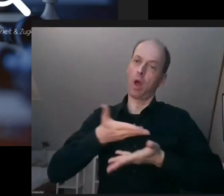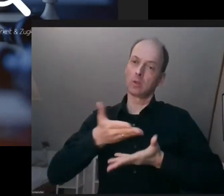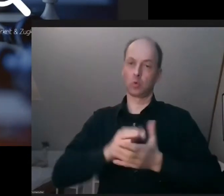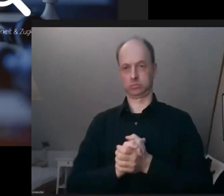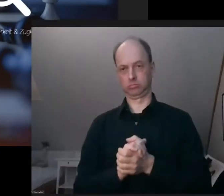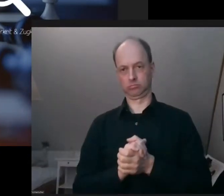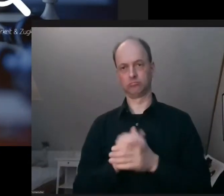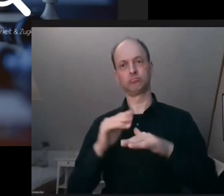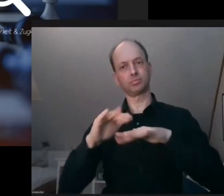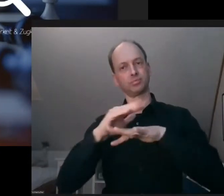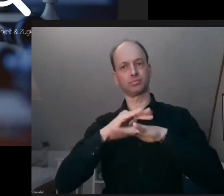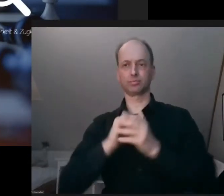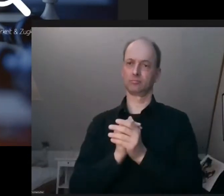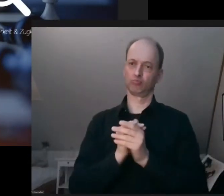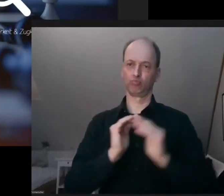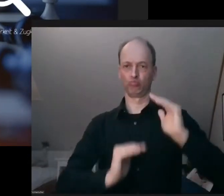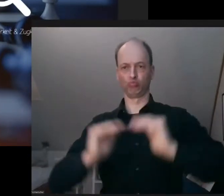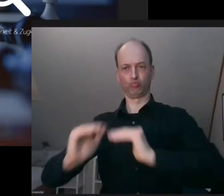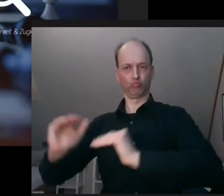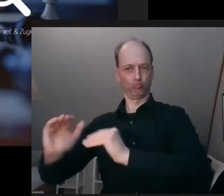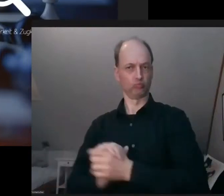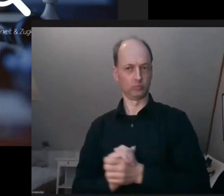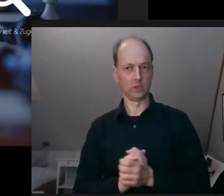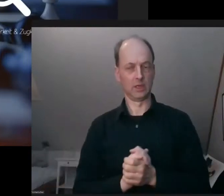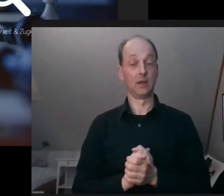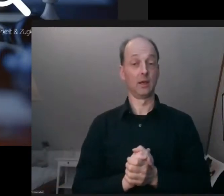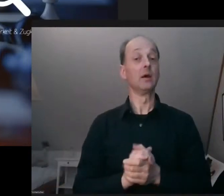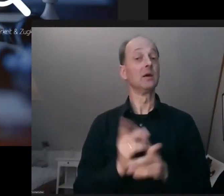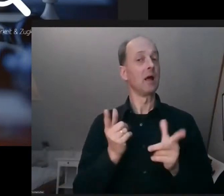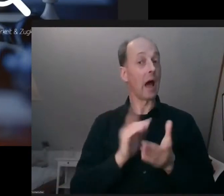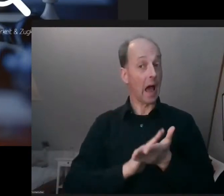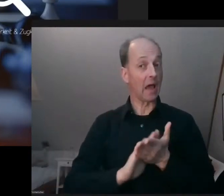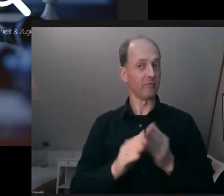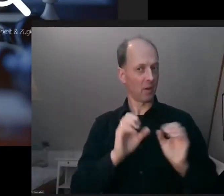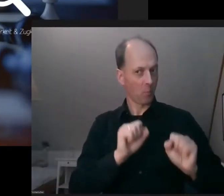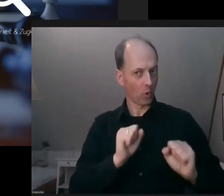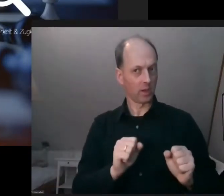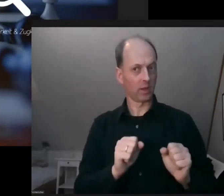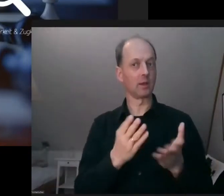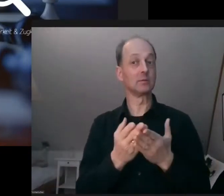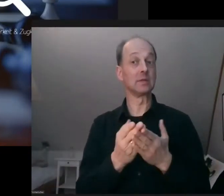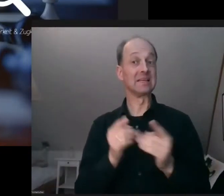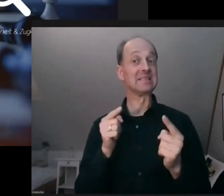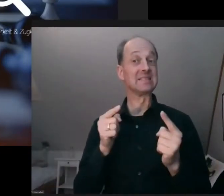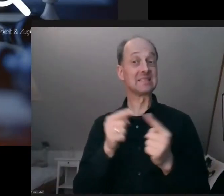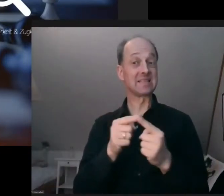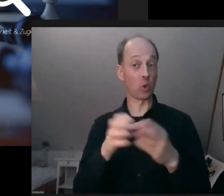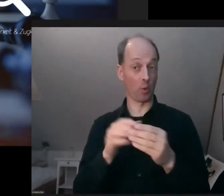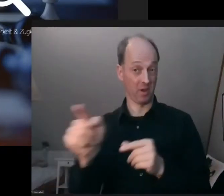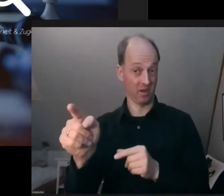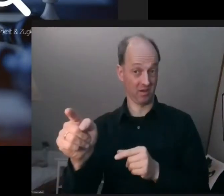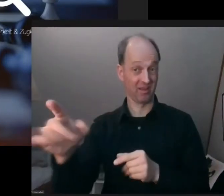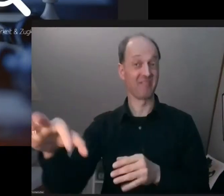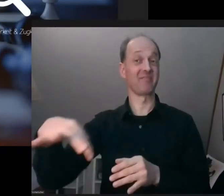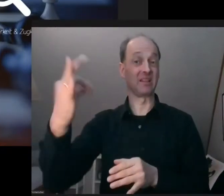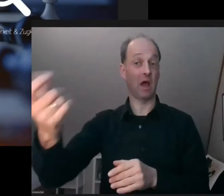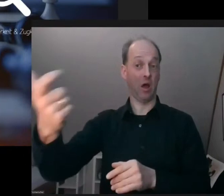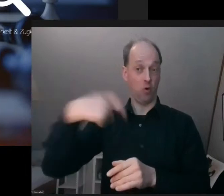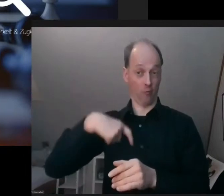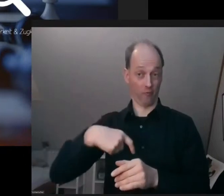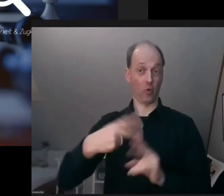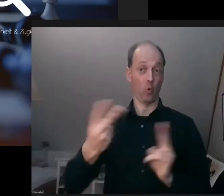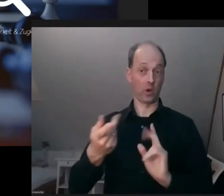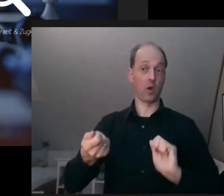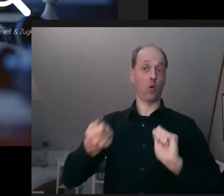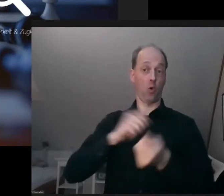of information, the value of entertainment, and it's an easy instrument how the target group finds